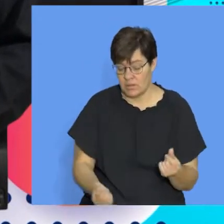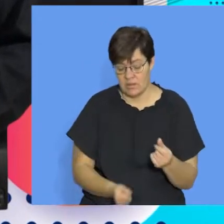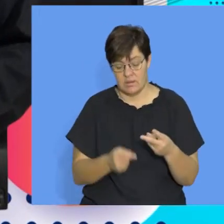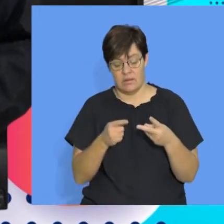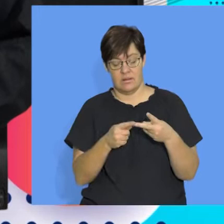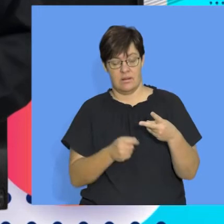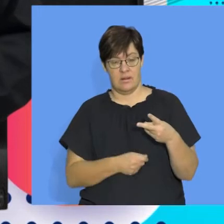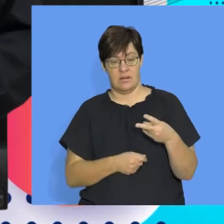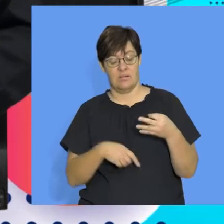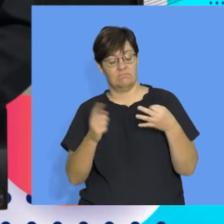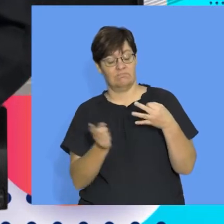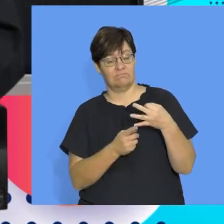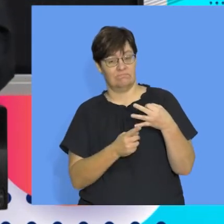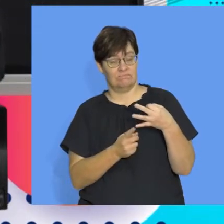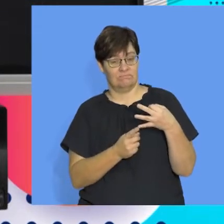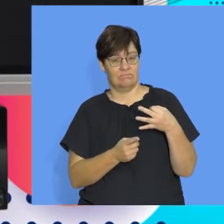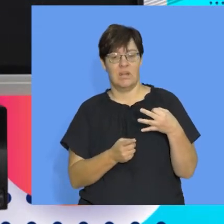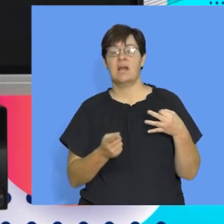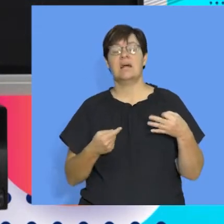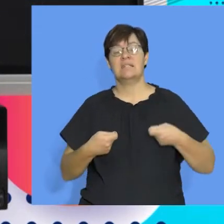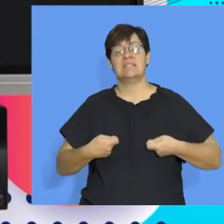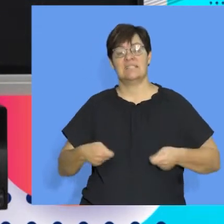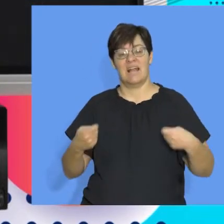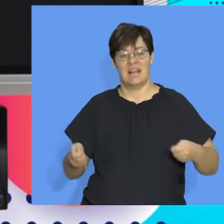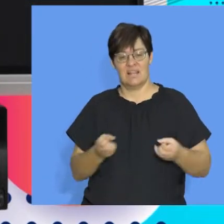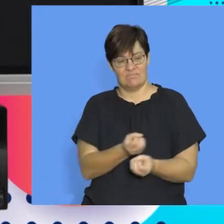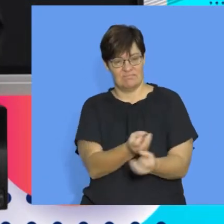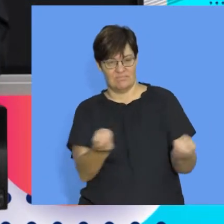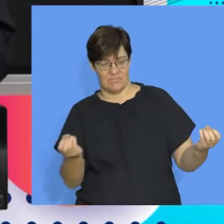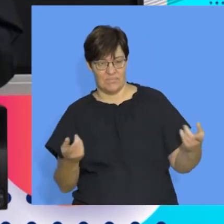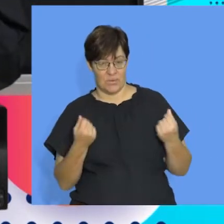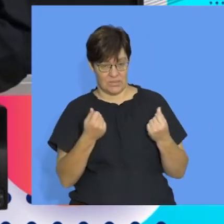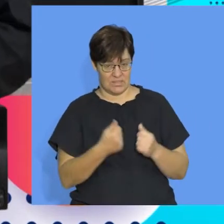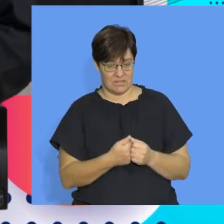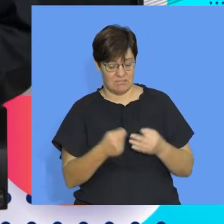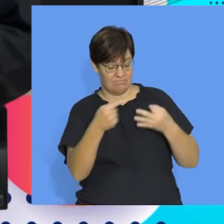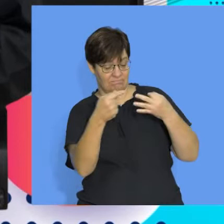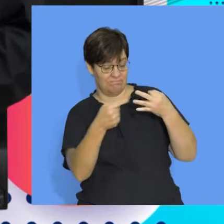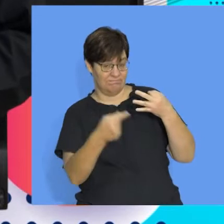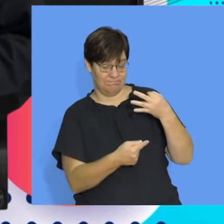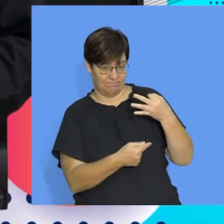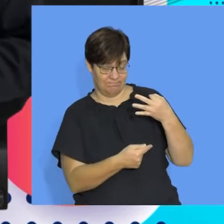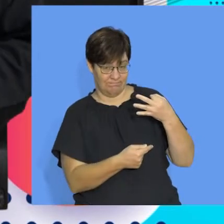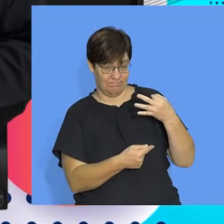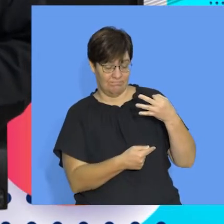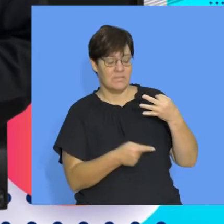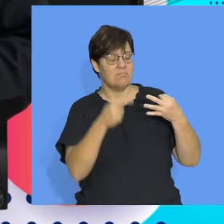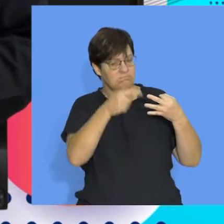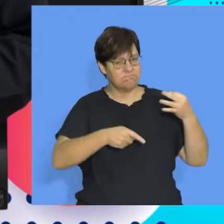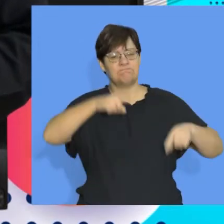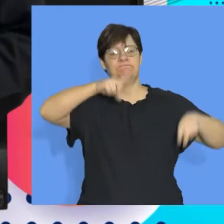okay, and your selling and distribution costs. Those 3 costs will